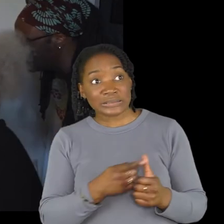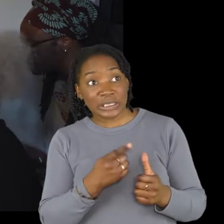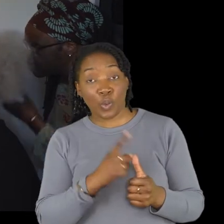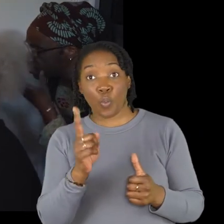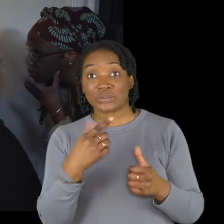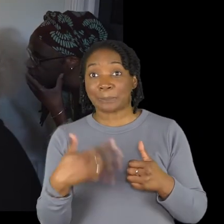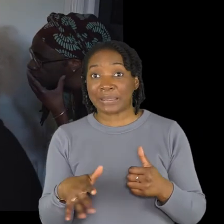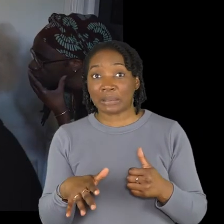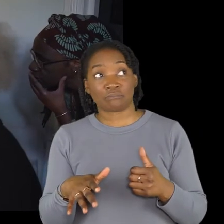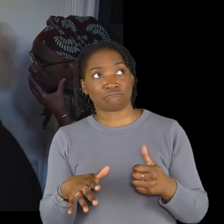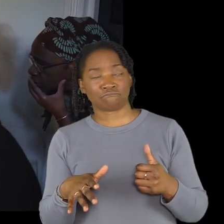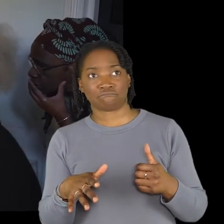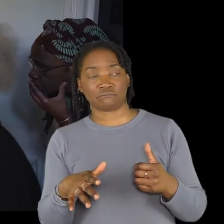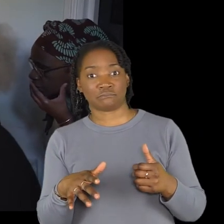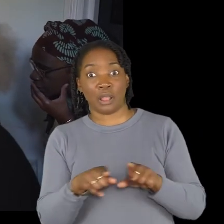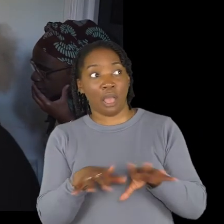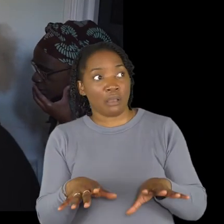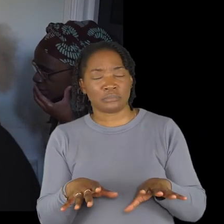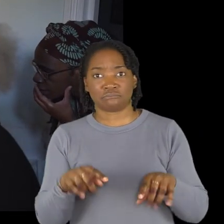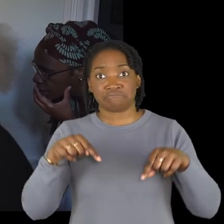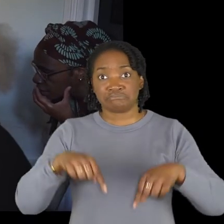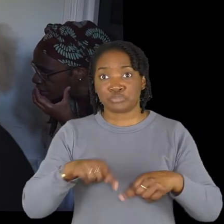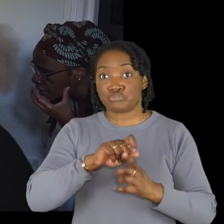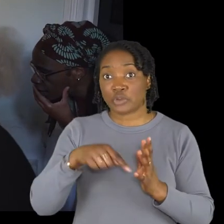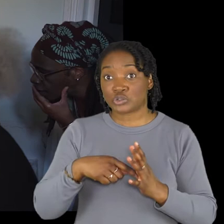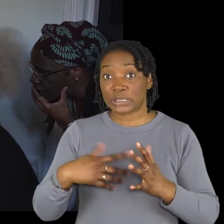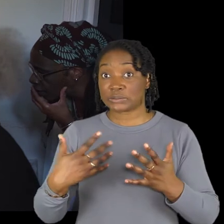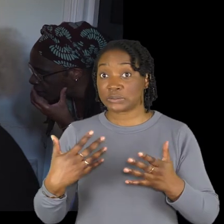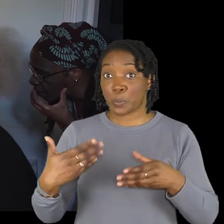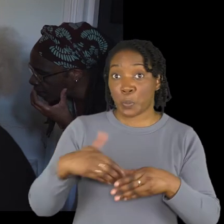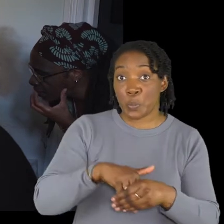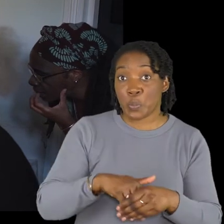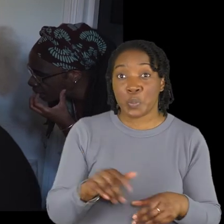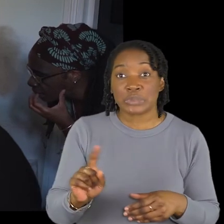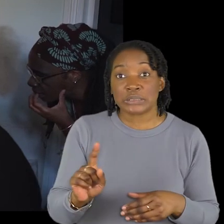Gina, what's it been like working on this project?